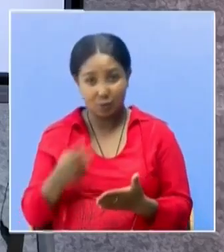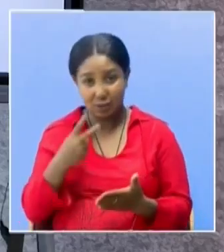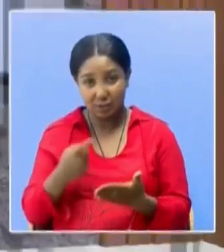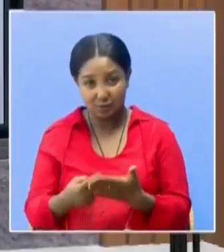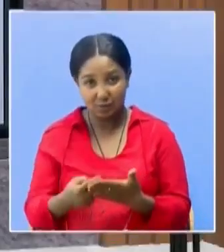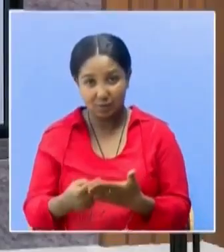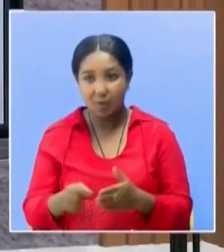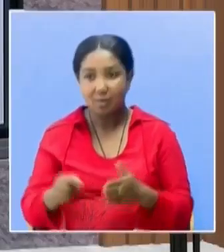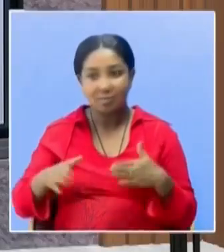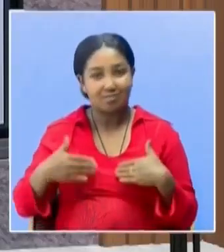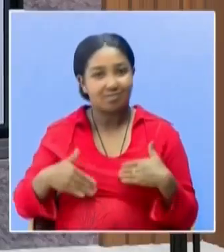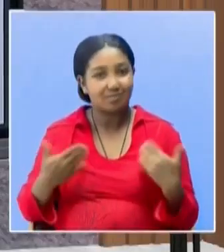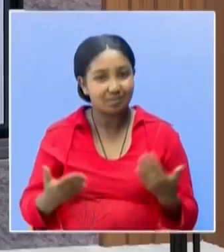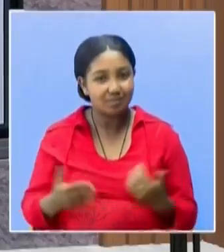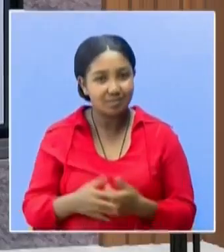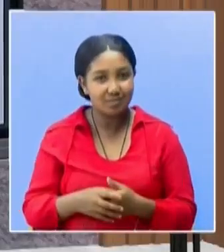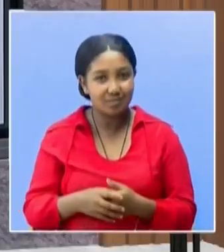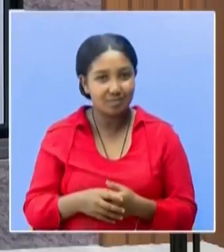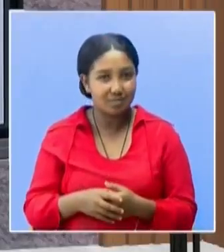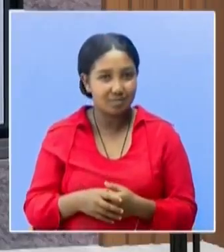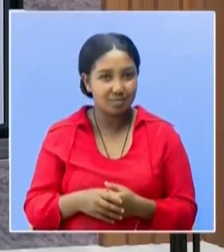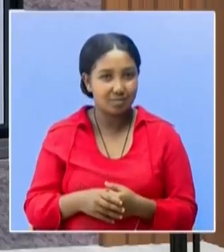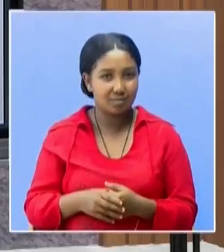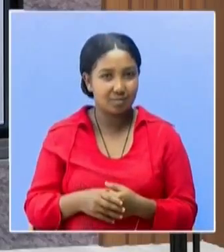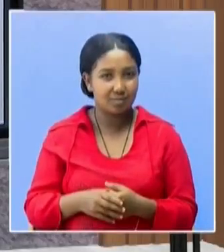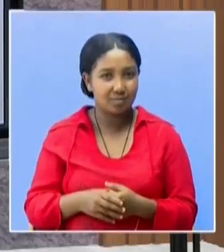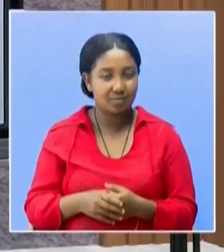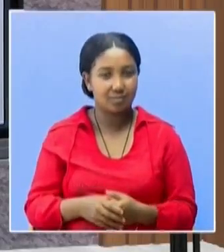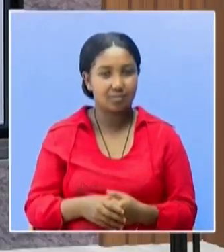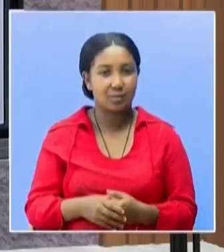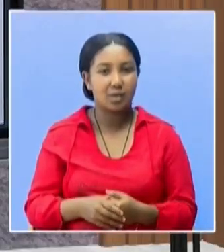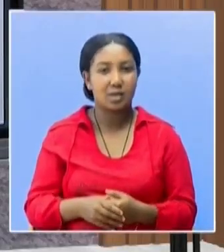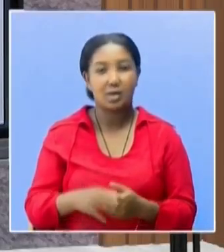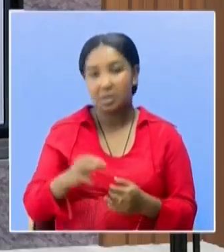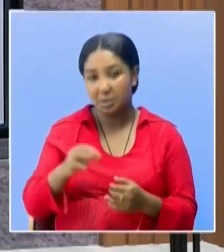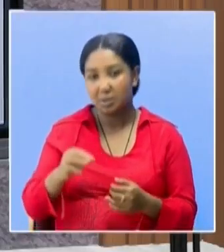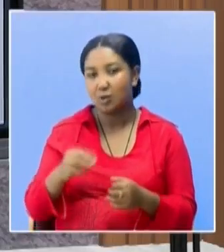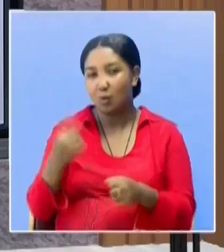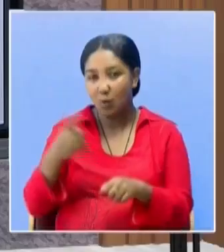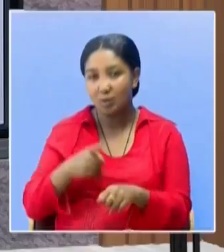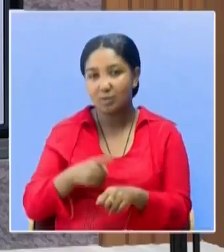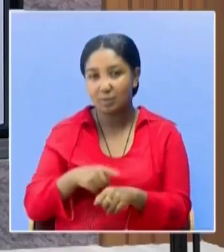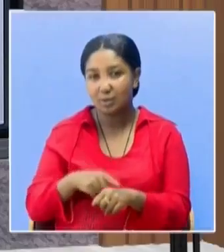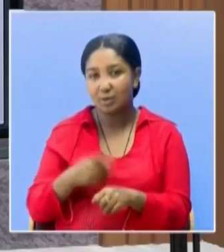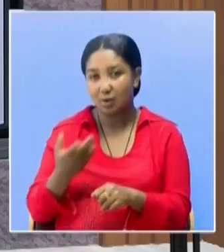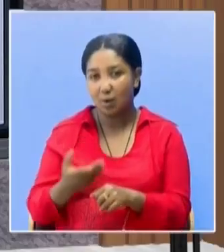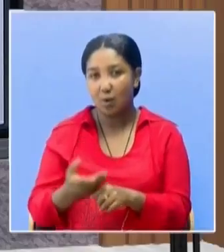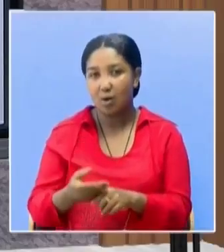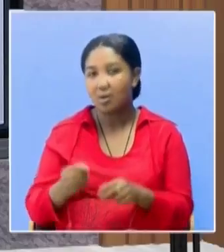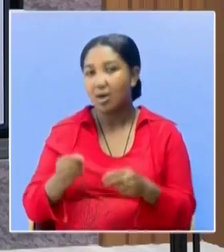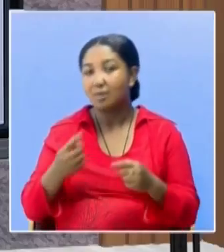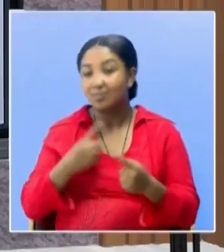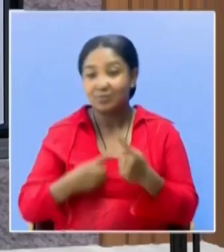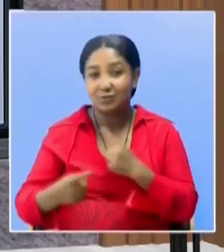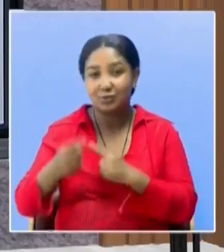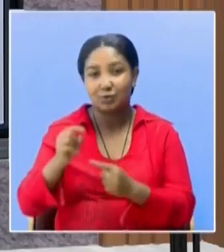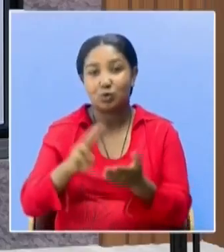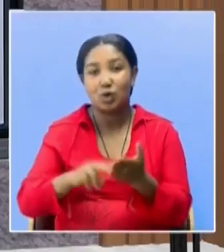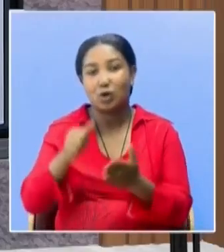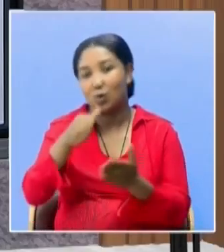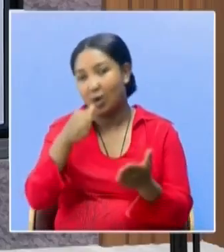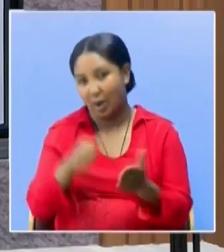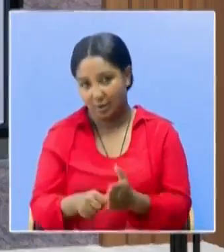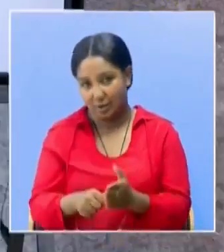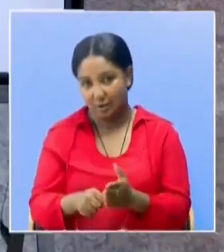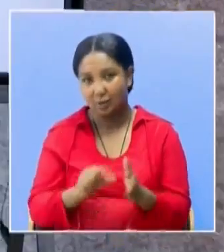he's eager. That's why he always ambitious or keen on to read your coming letter.